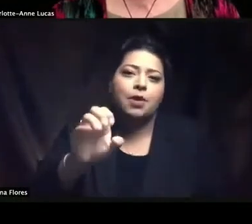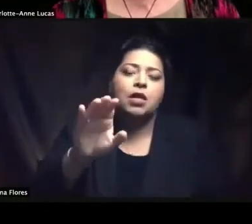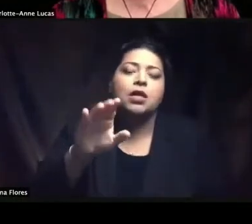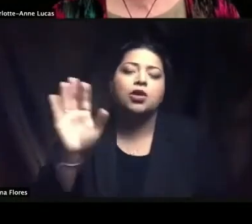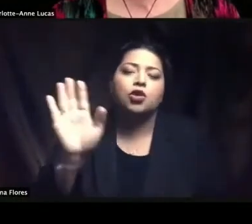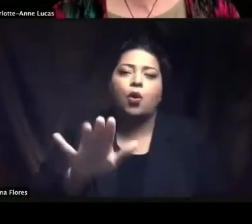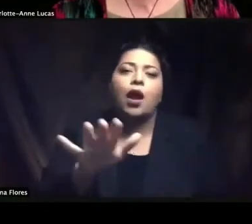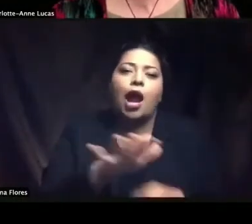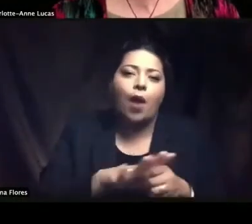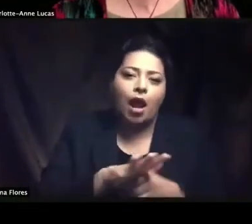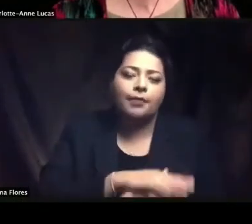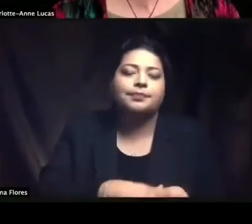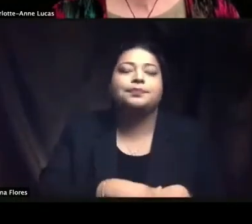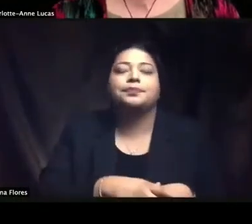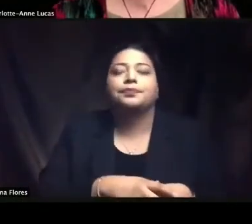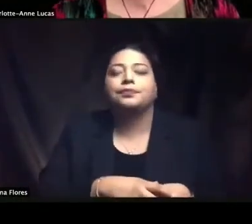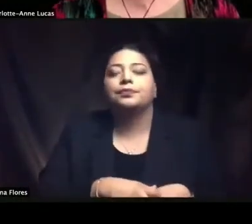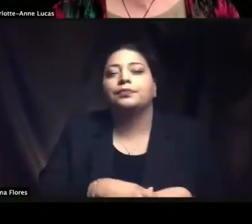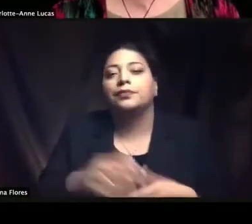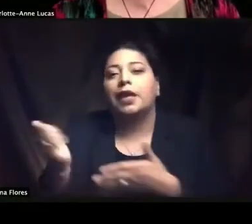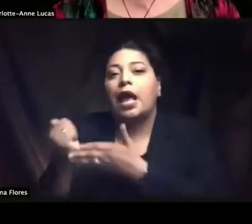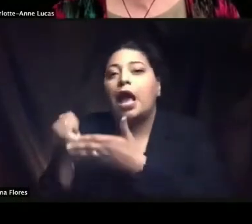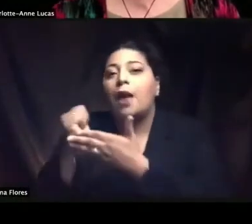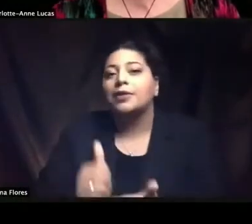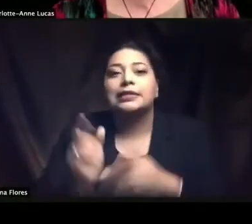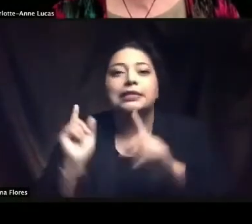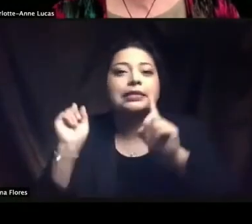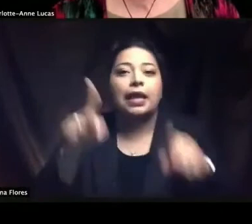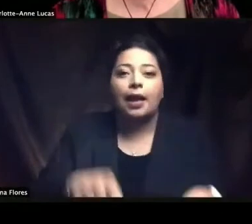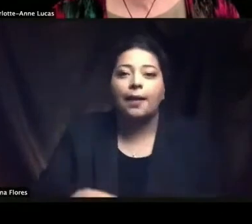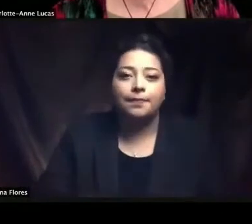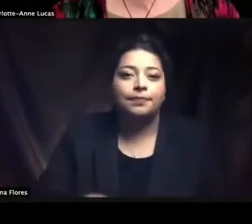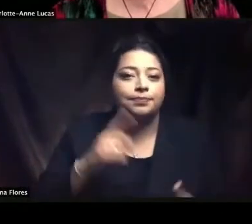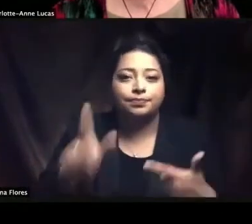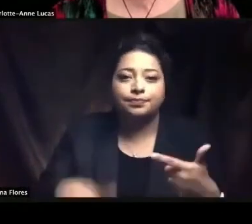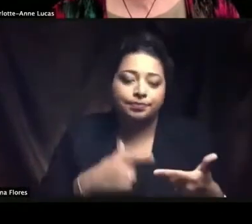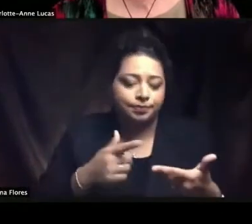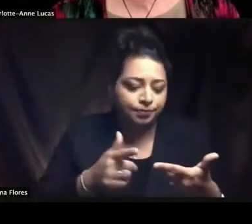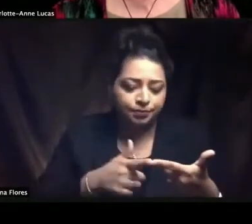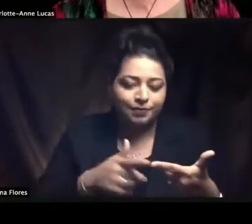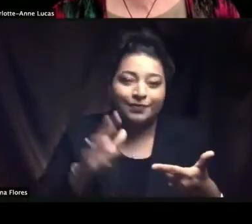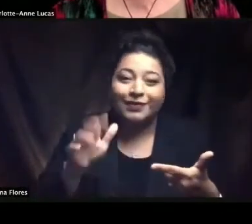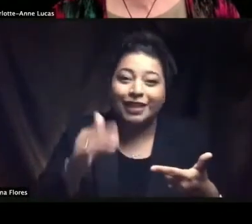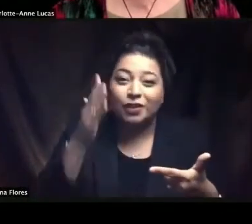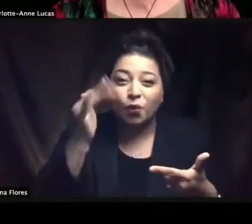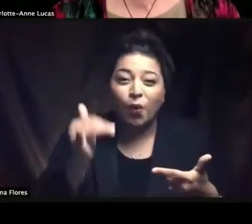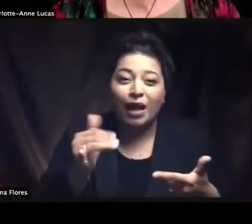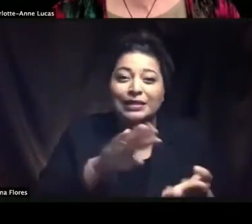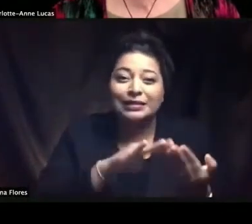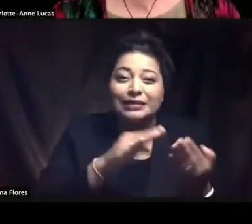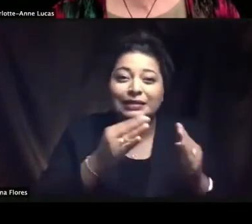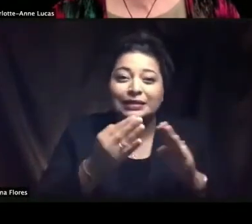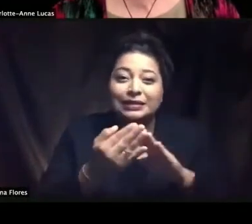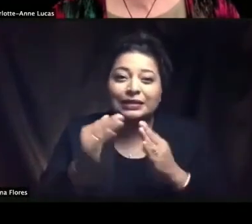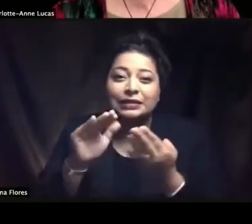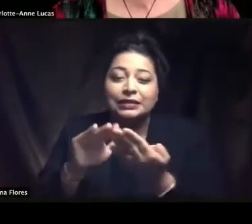So in that regard, help is on the way. That's why the city